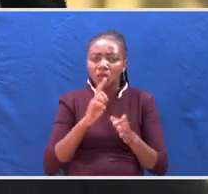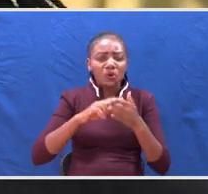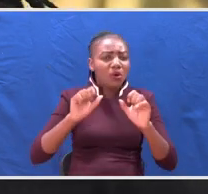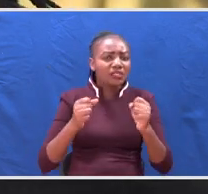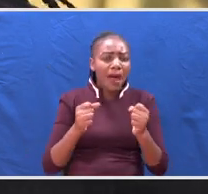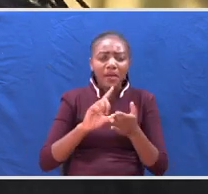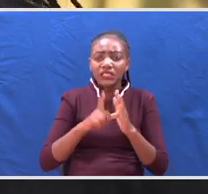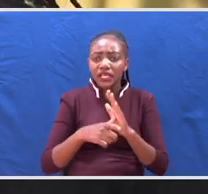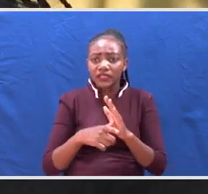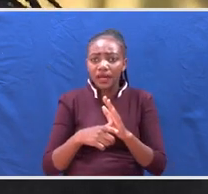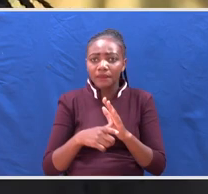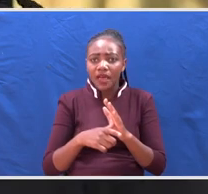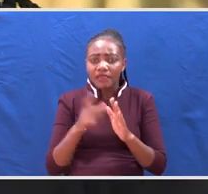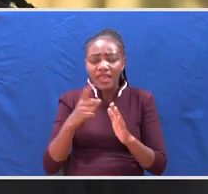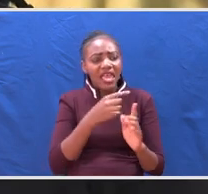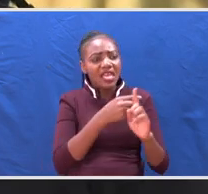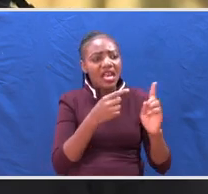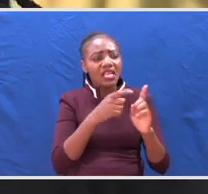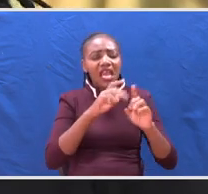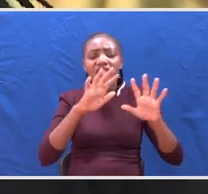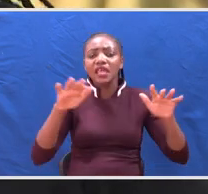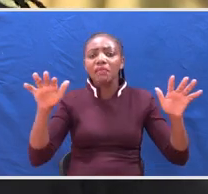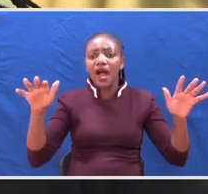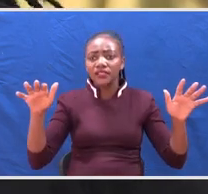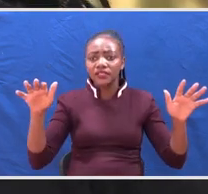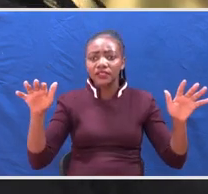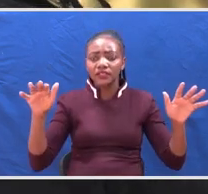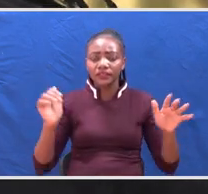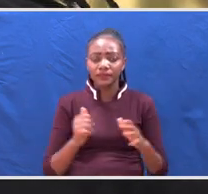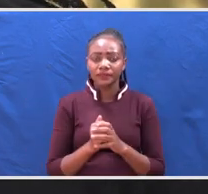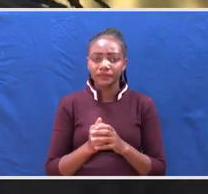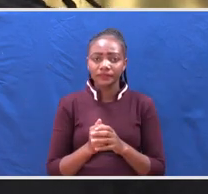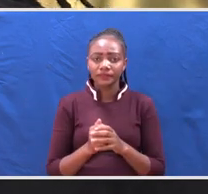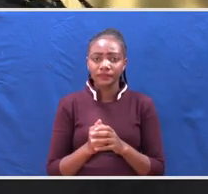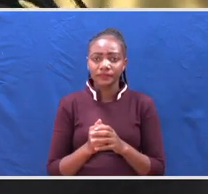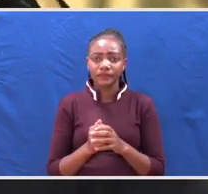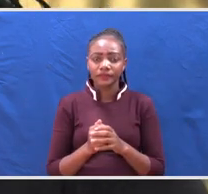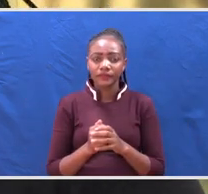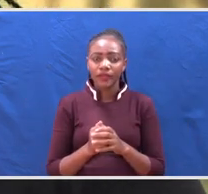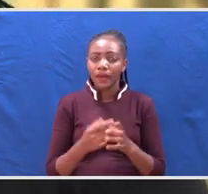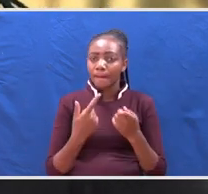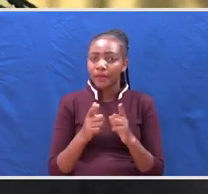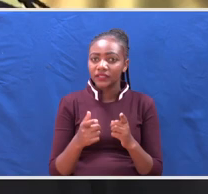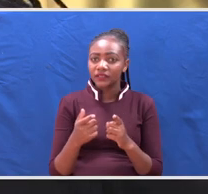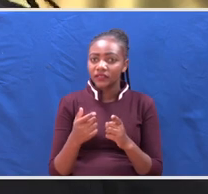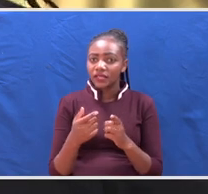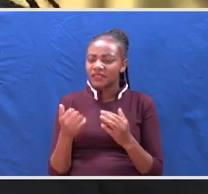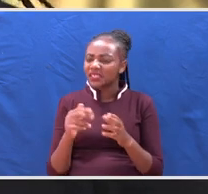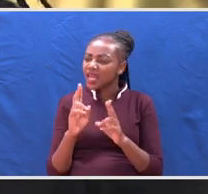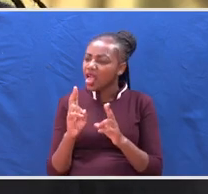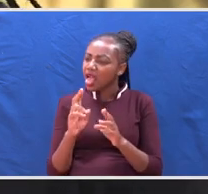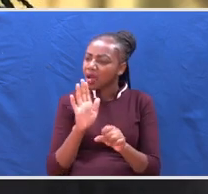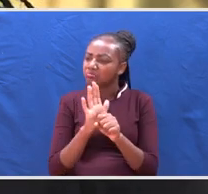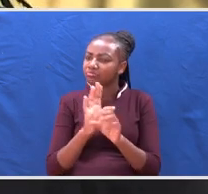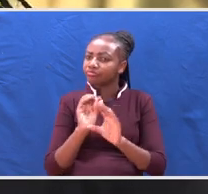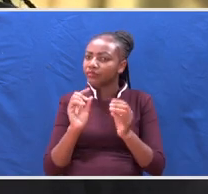is that they persecute these birds just because of those tight cultural beliefs. Although that one is not common, but